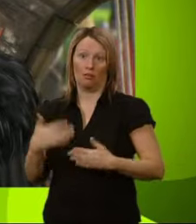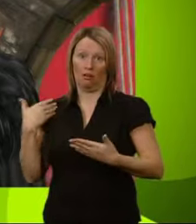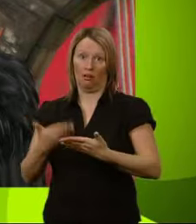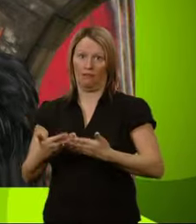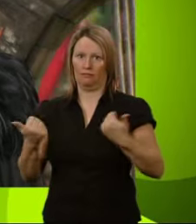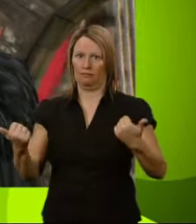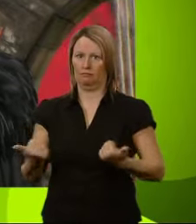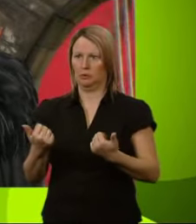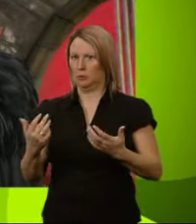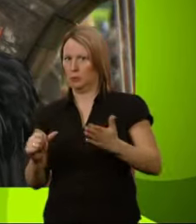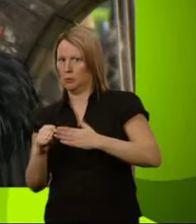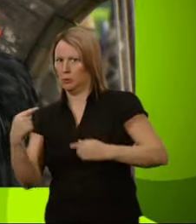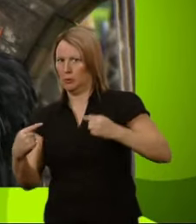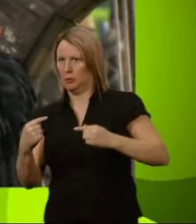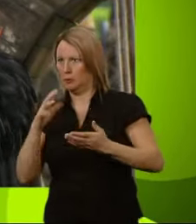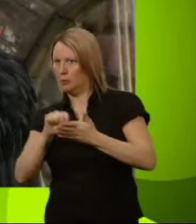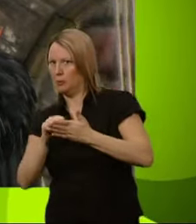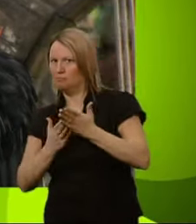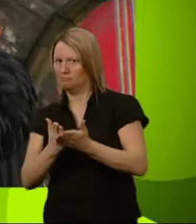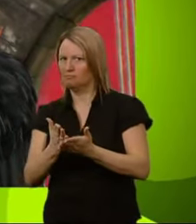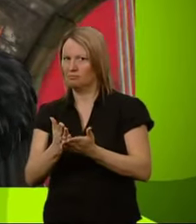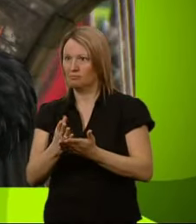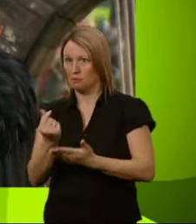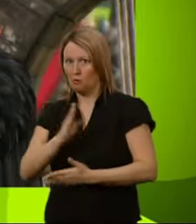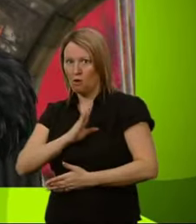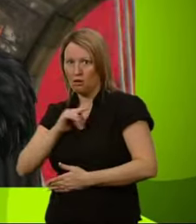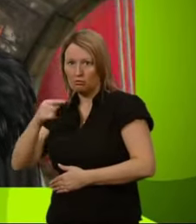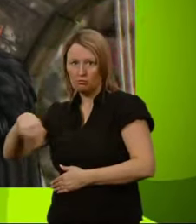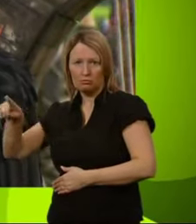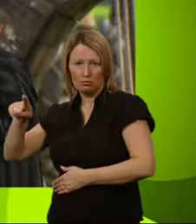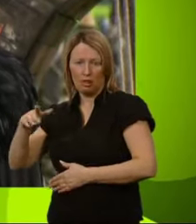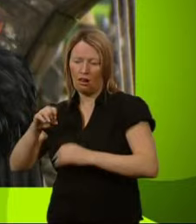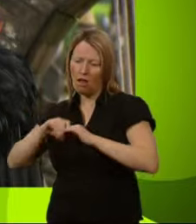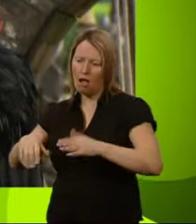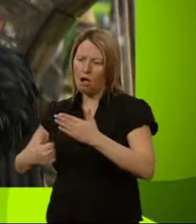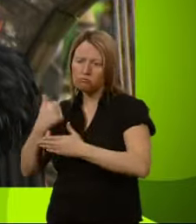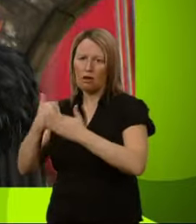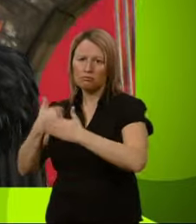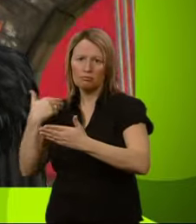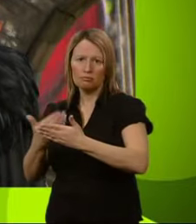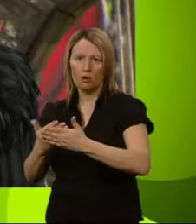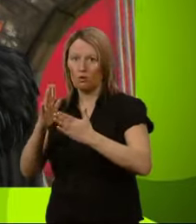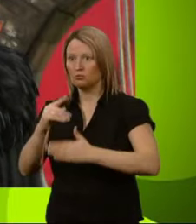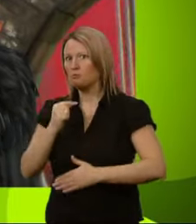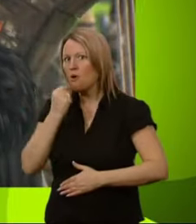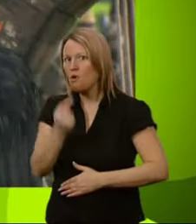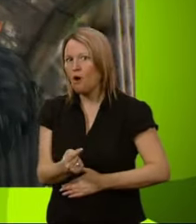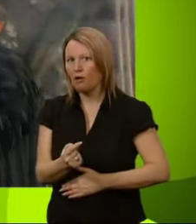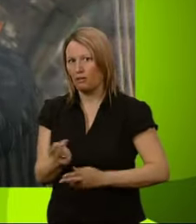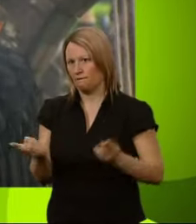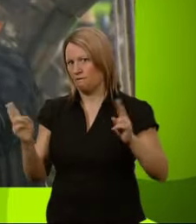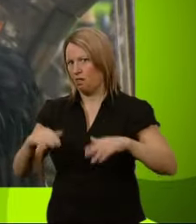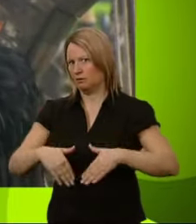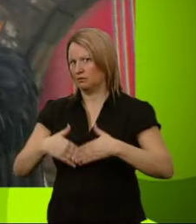champion is relentless and unforgiving. Many warriors have been lost thus far. With tomorrow's dawn heralding the